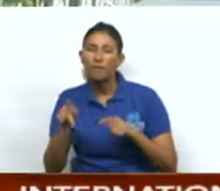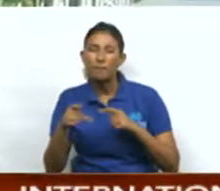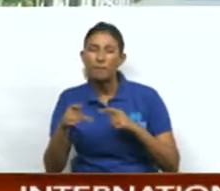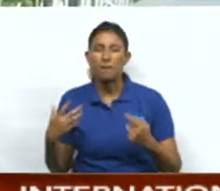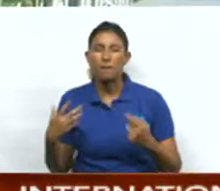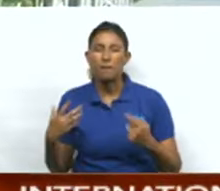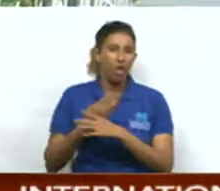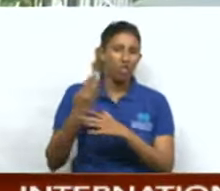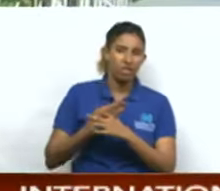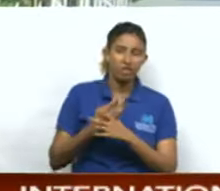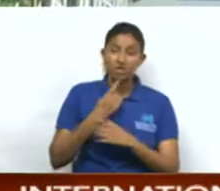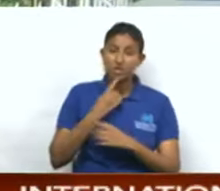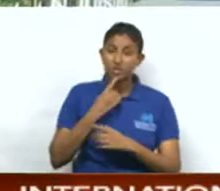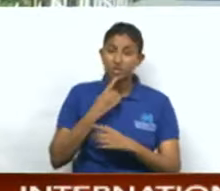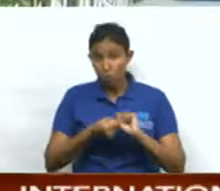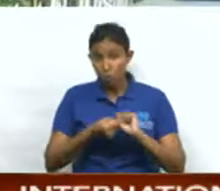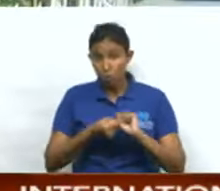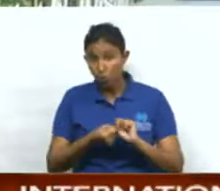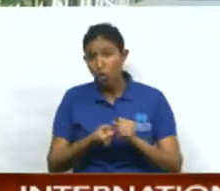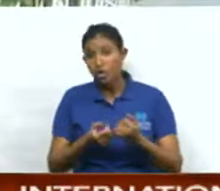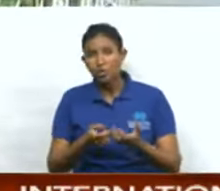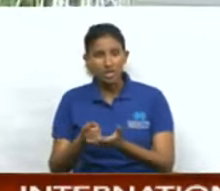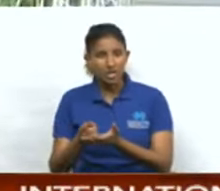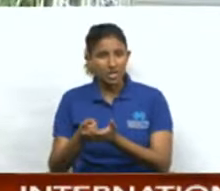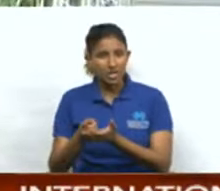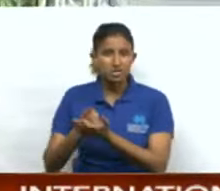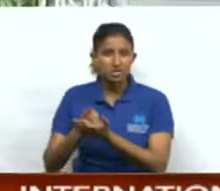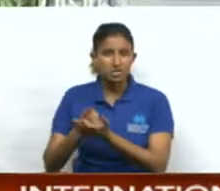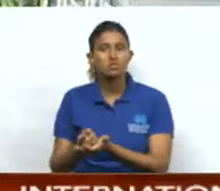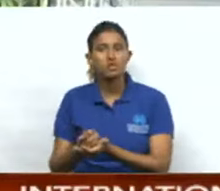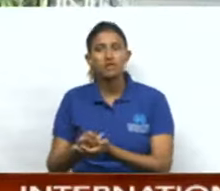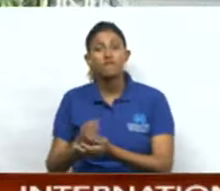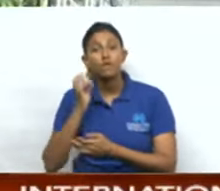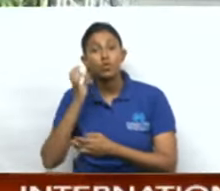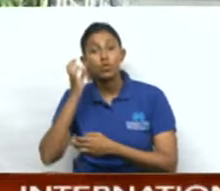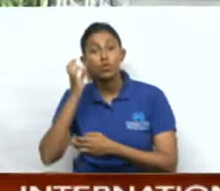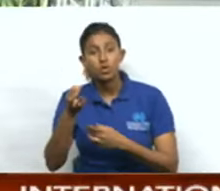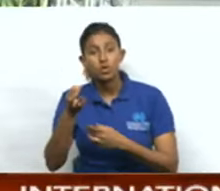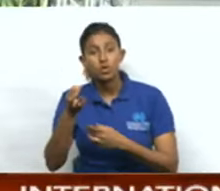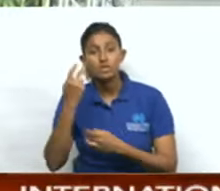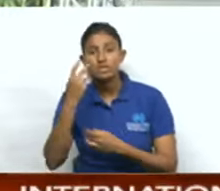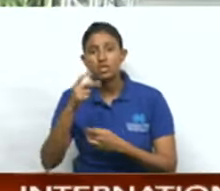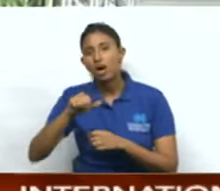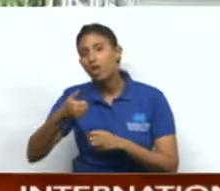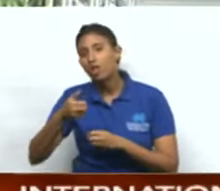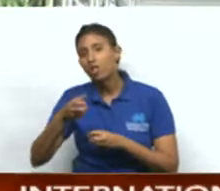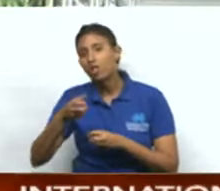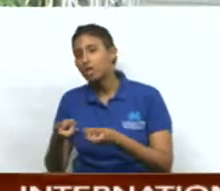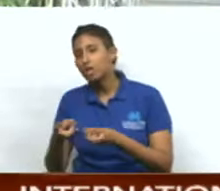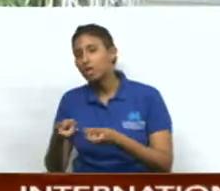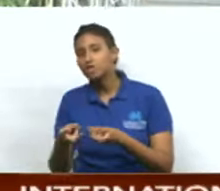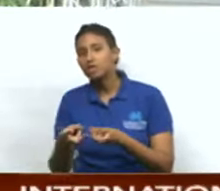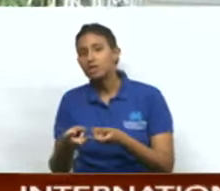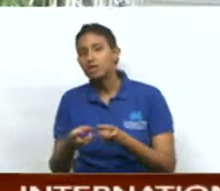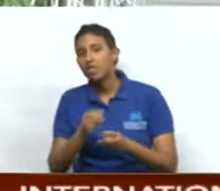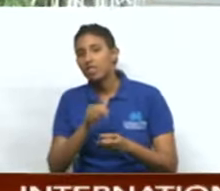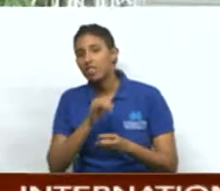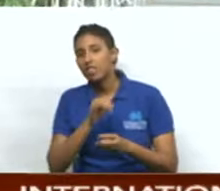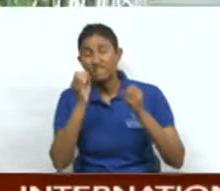are exploring options of the noiseless fireworks, which I think is still a bit noisy, but we are looking at